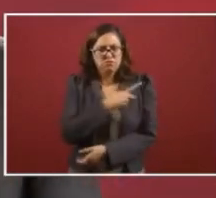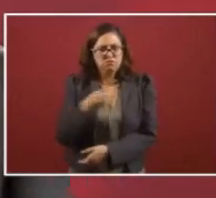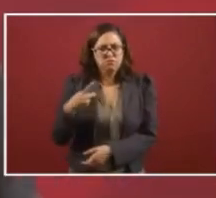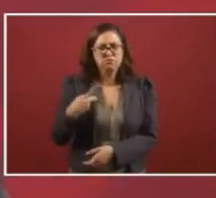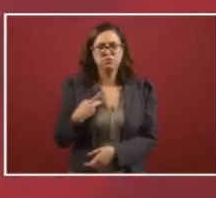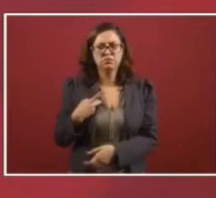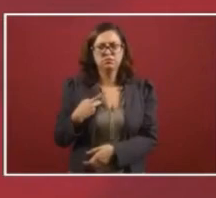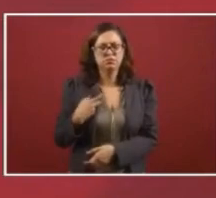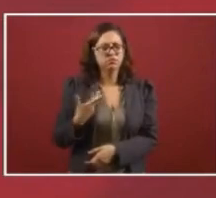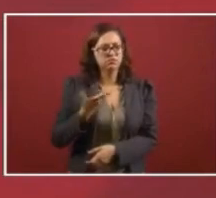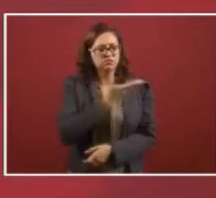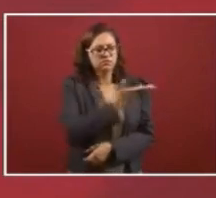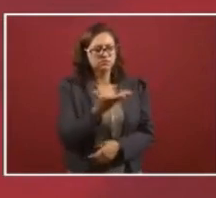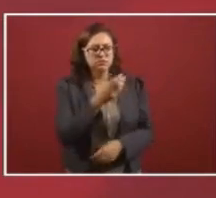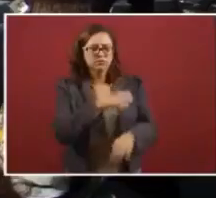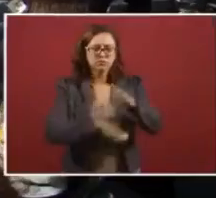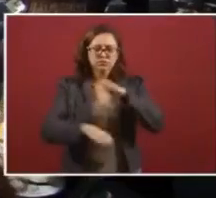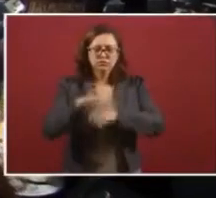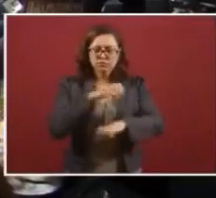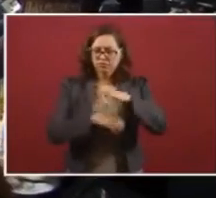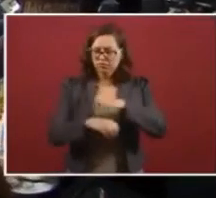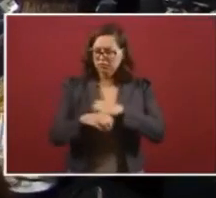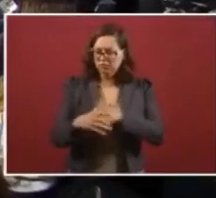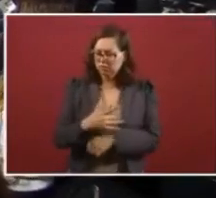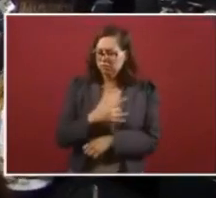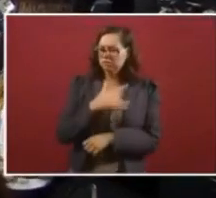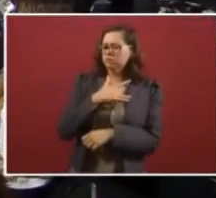for investment,